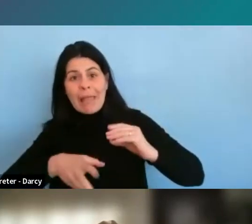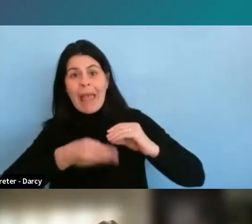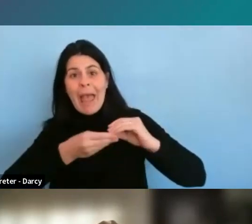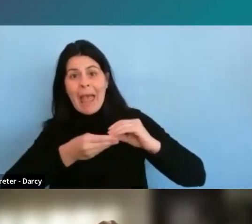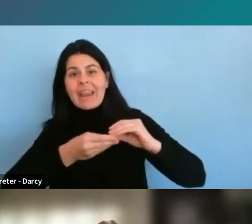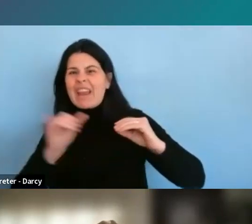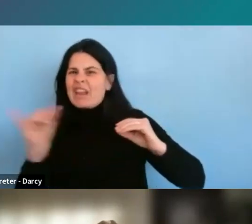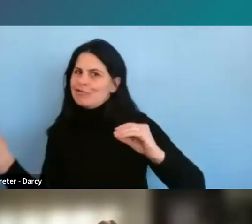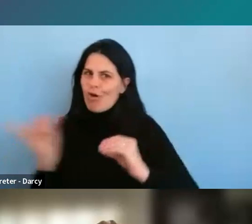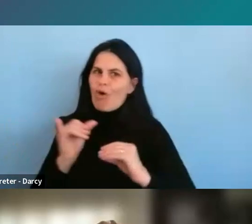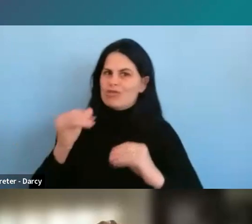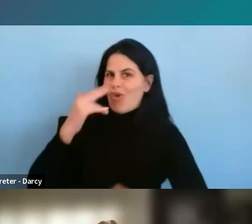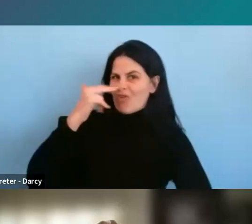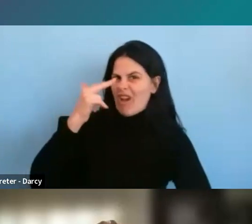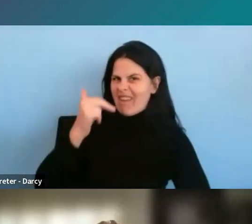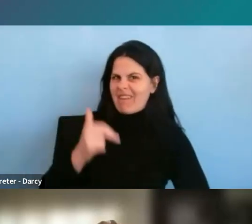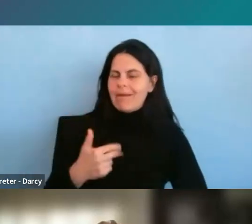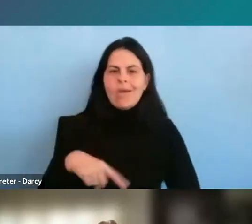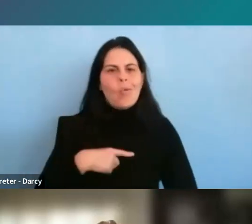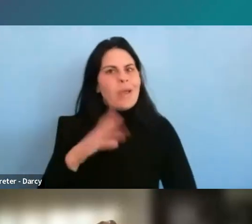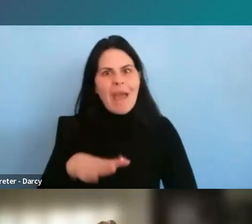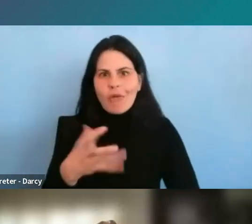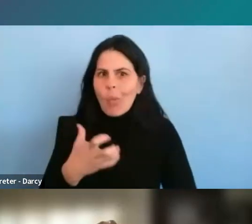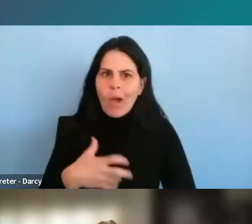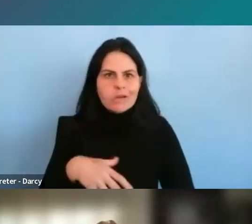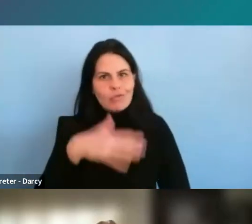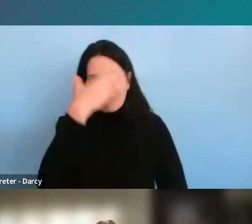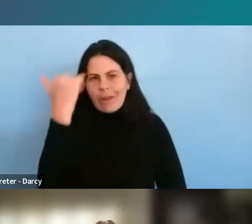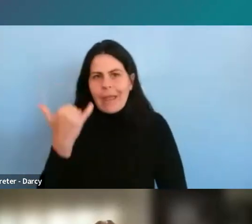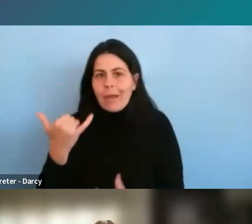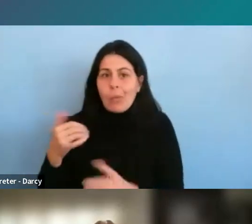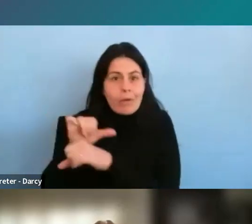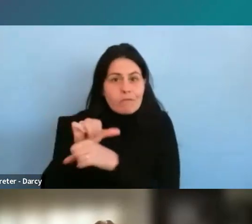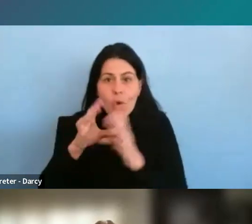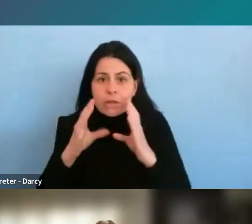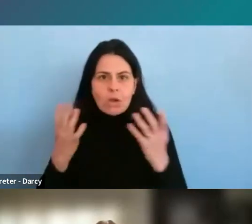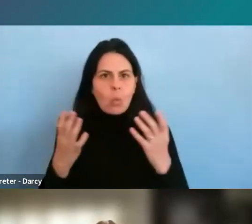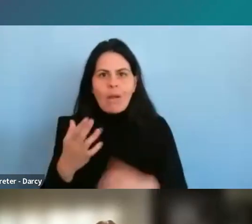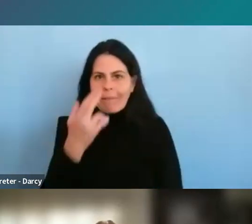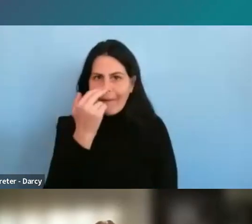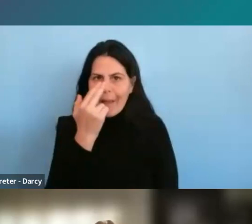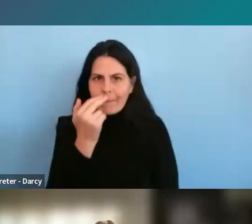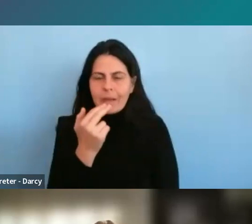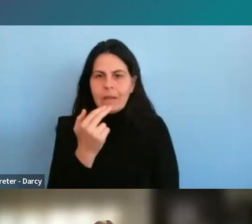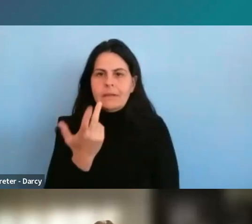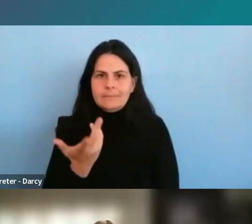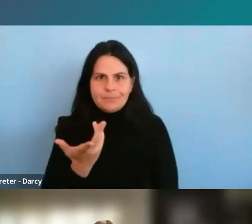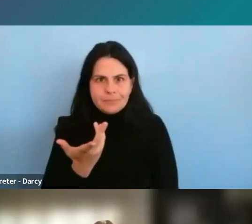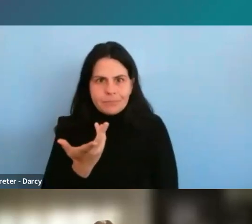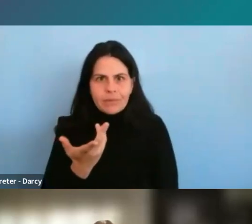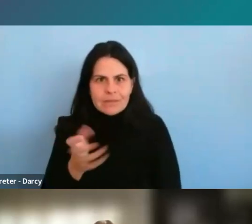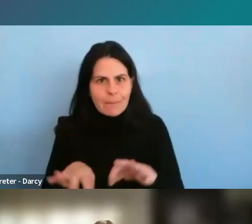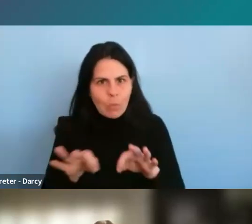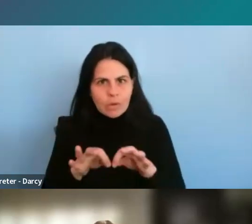Because we never want to forget that we're doing a comedy. And one thing that we discovered in pitching the show is